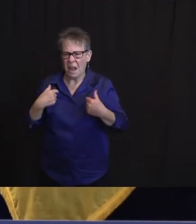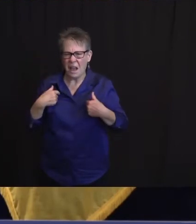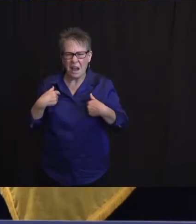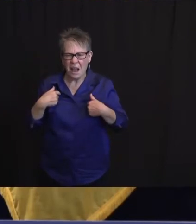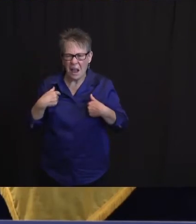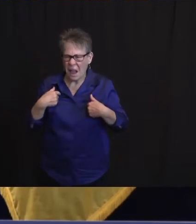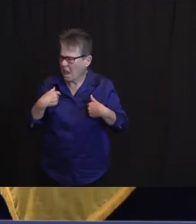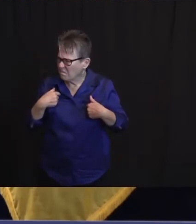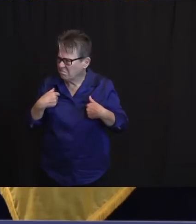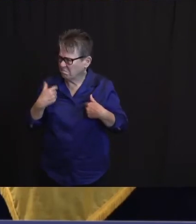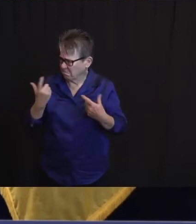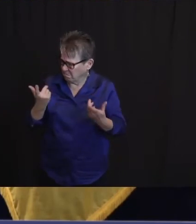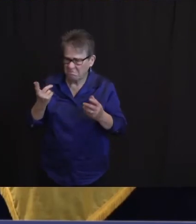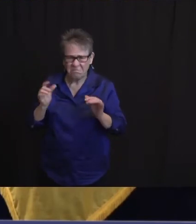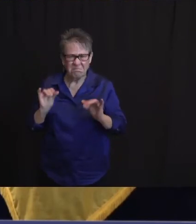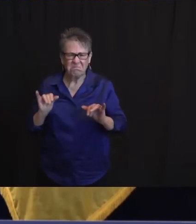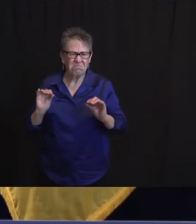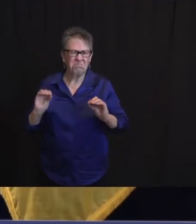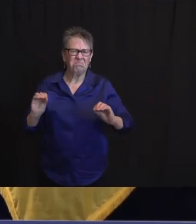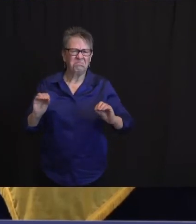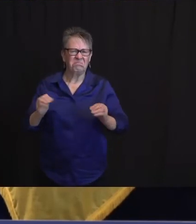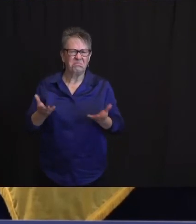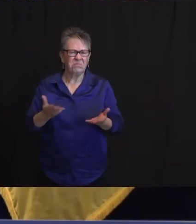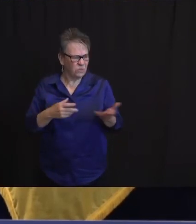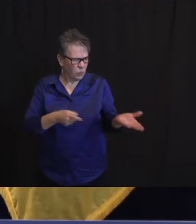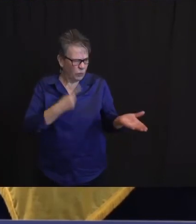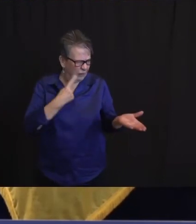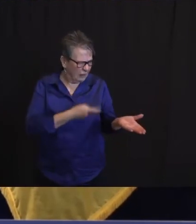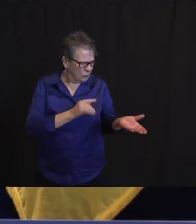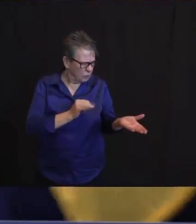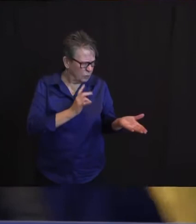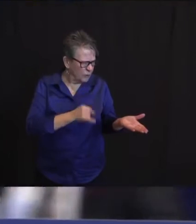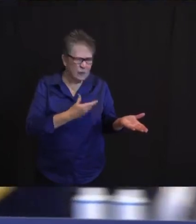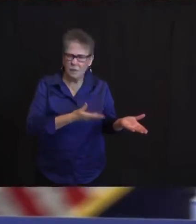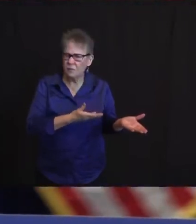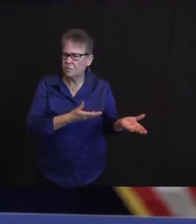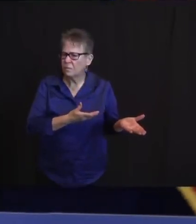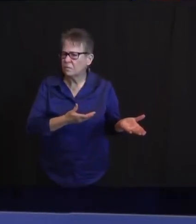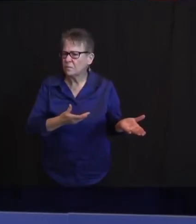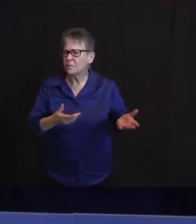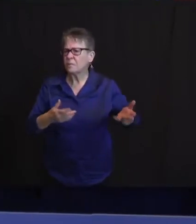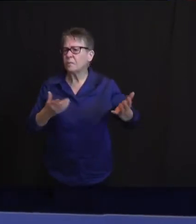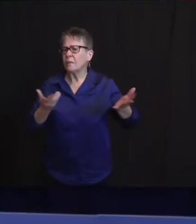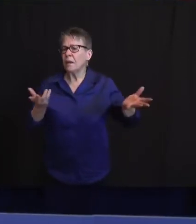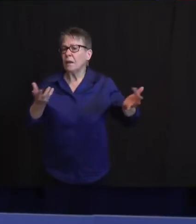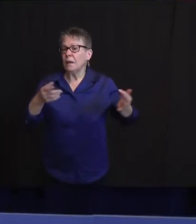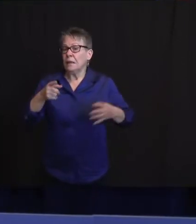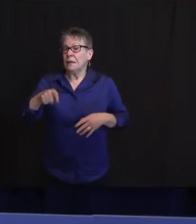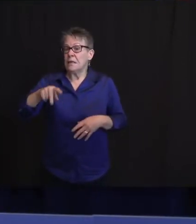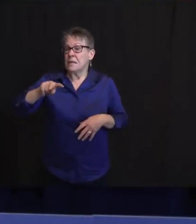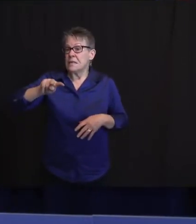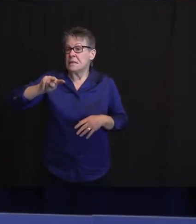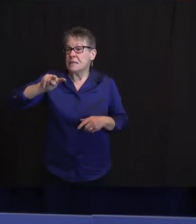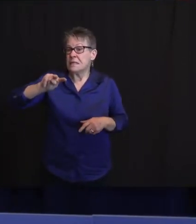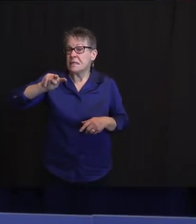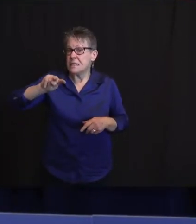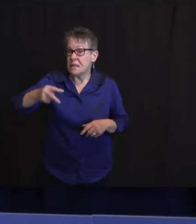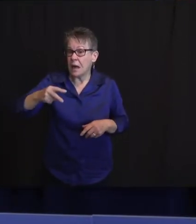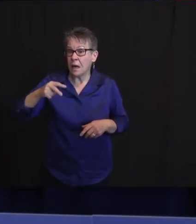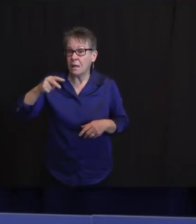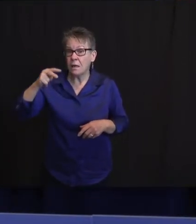second doses, holdback, appointments, weekends, et cetera? Okay, on second doses, the federal government has held back the